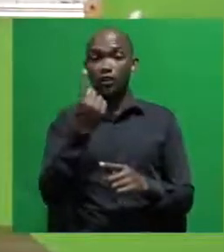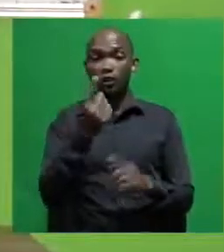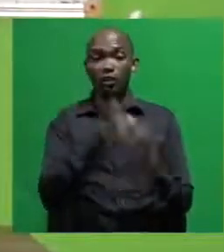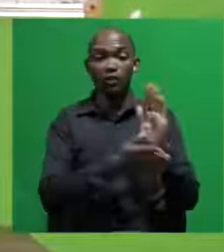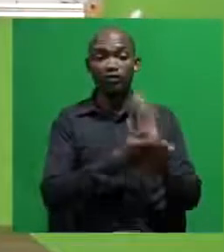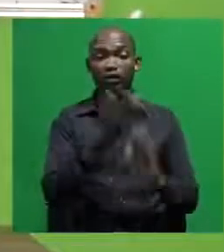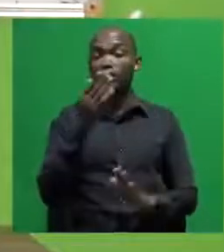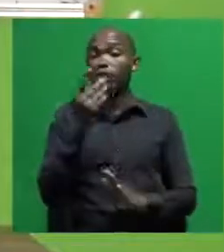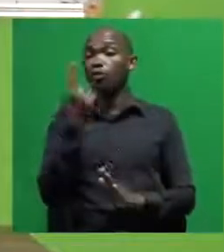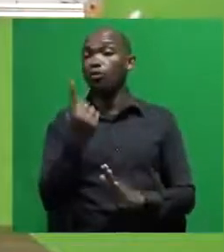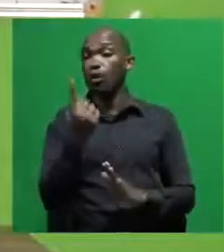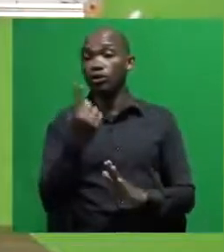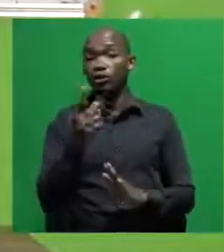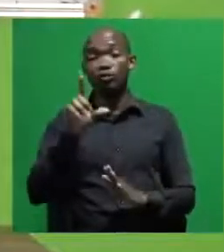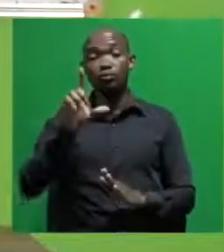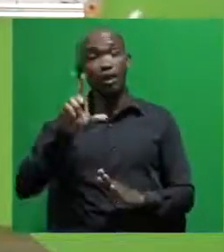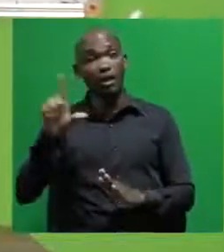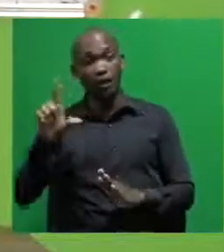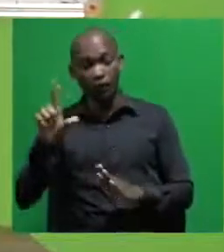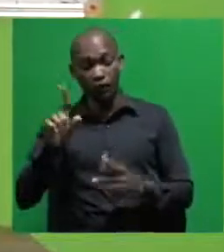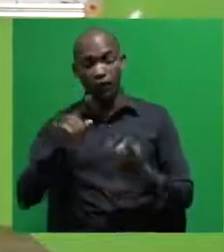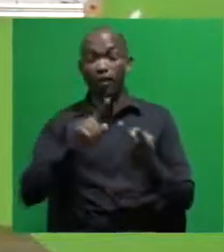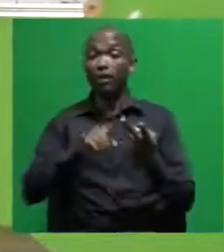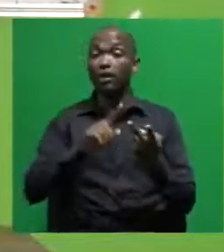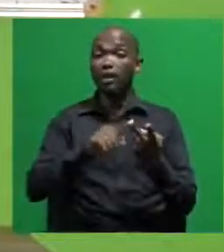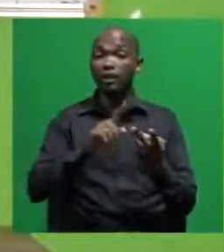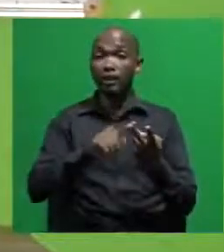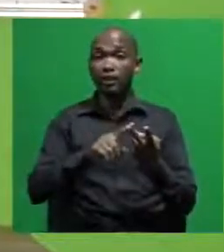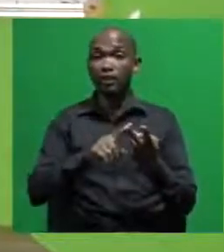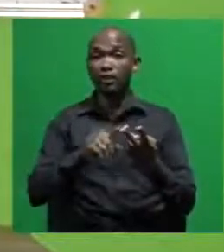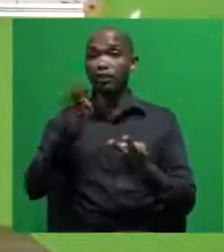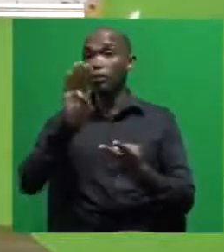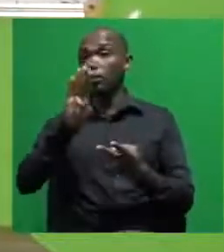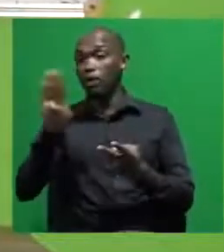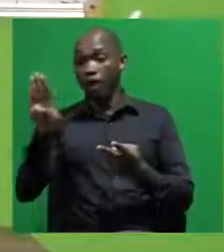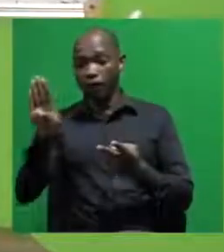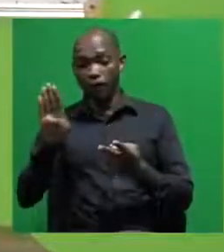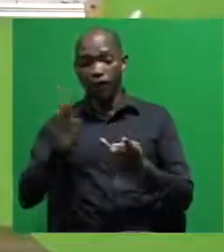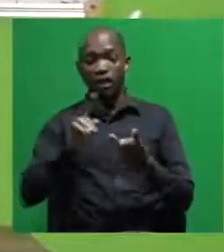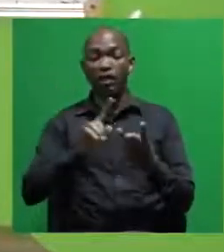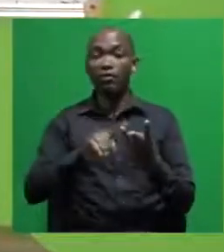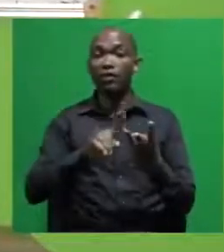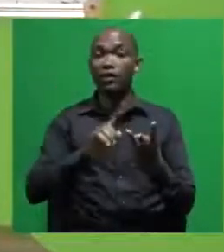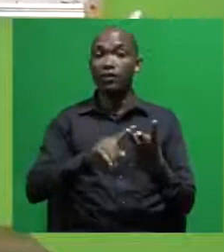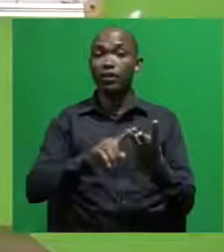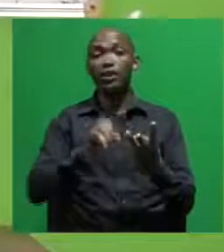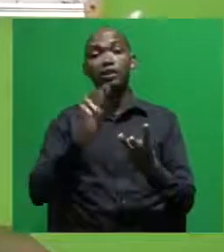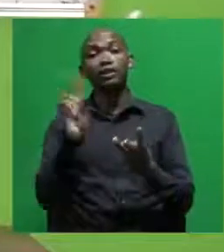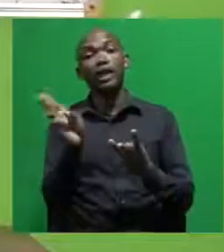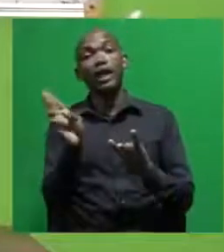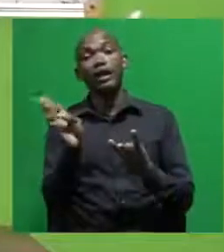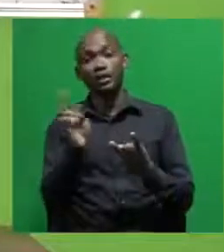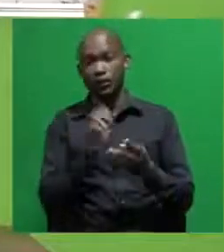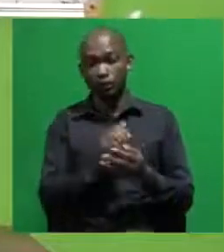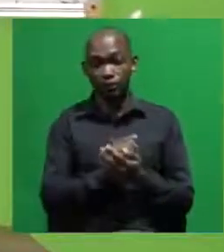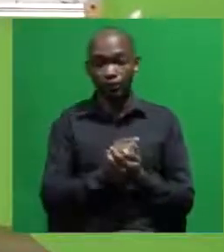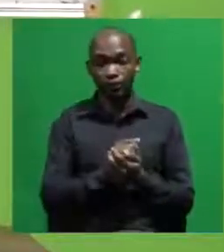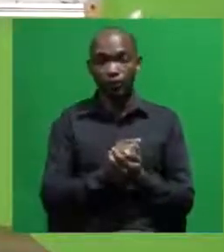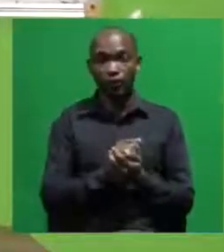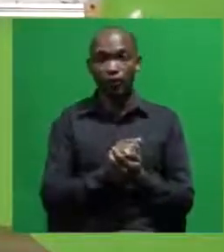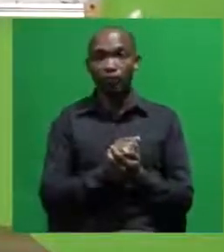one should be length, the second one is breadth, and thirdly, we have